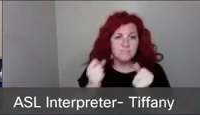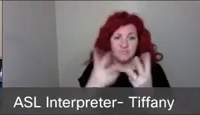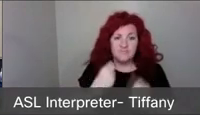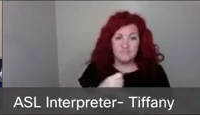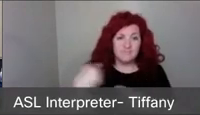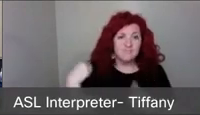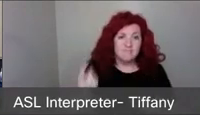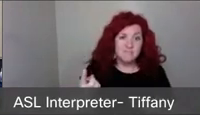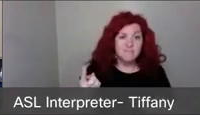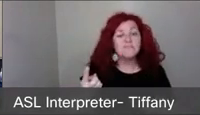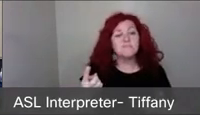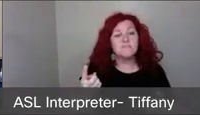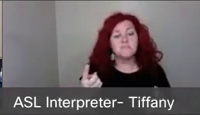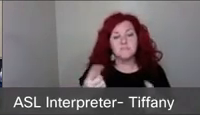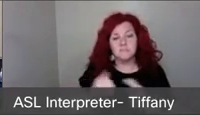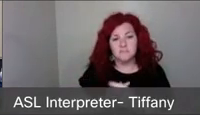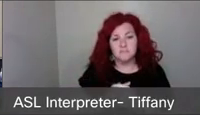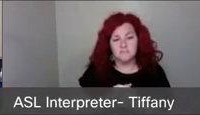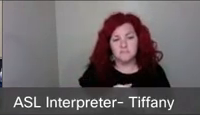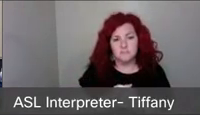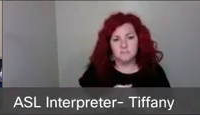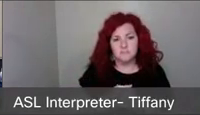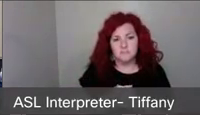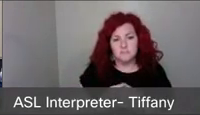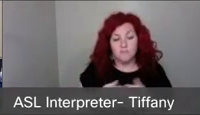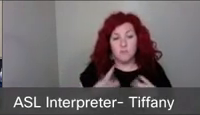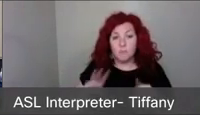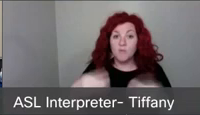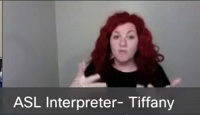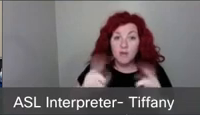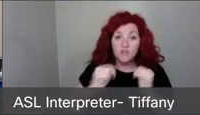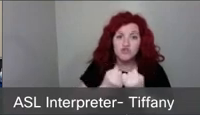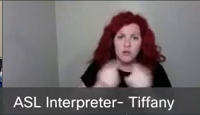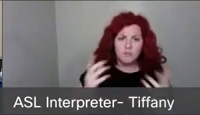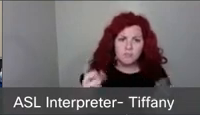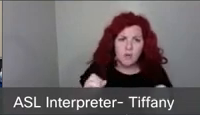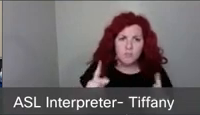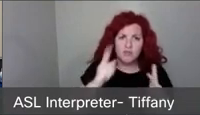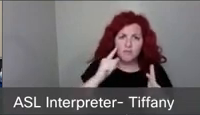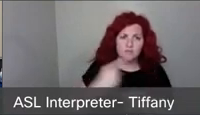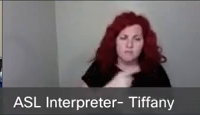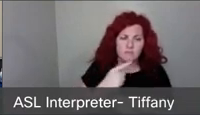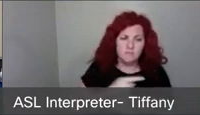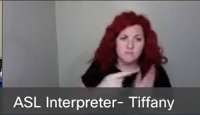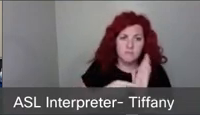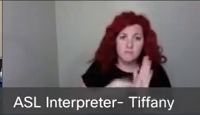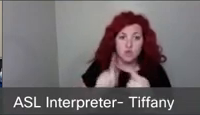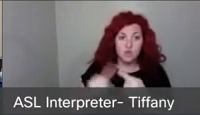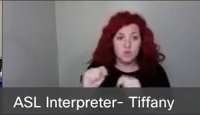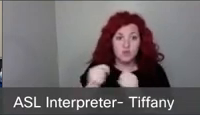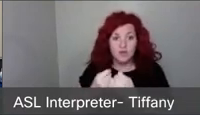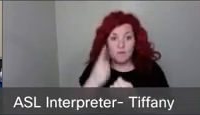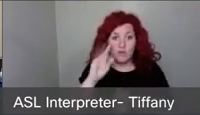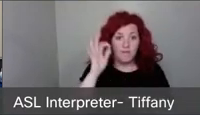the tribe with an increased opportunity to ensure proper representation to the tribe on both the federal